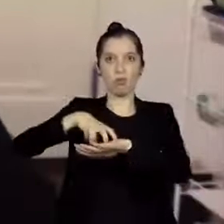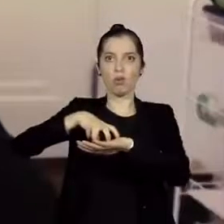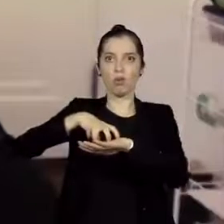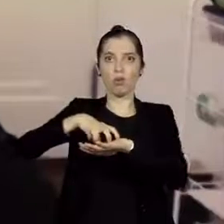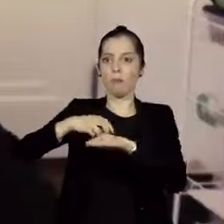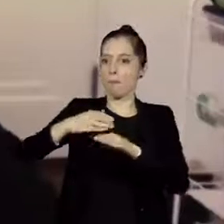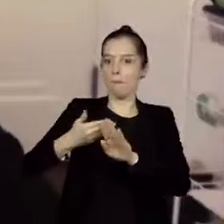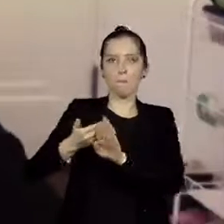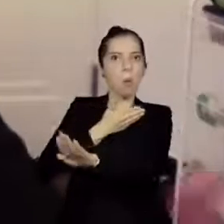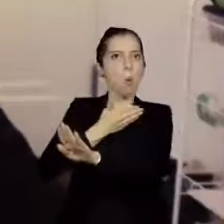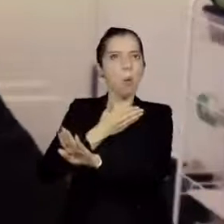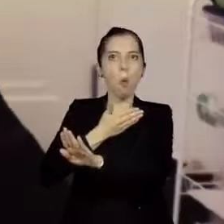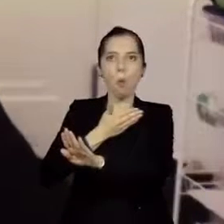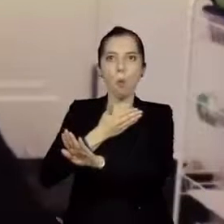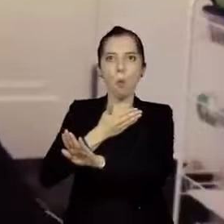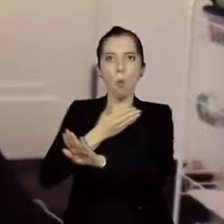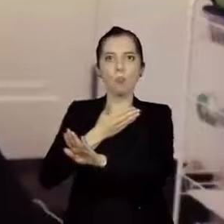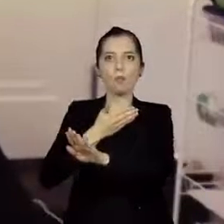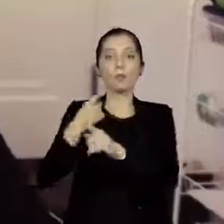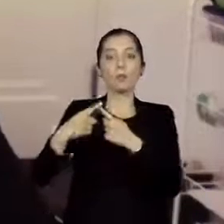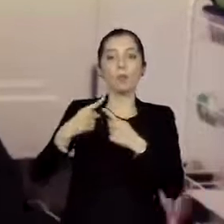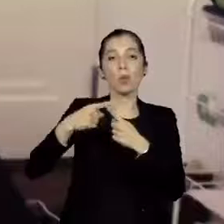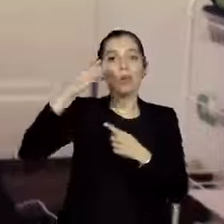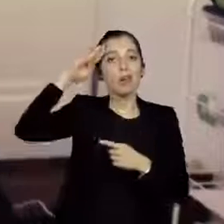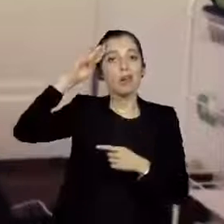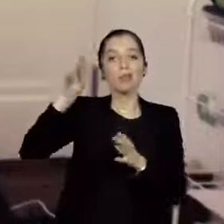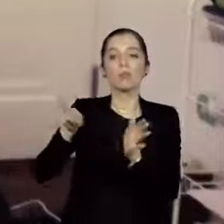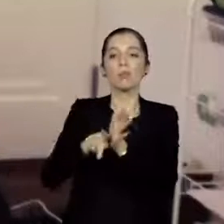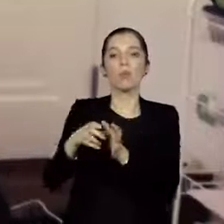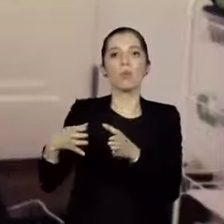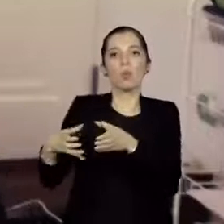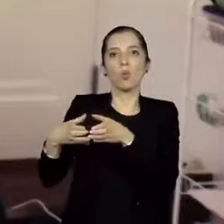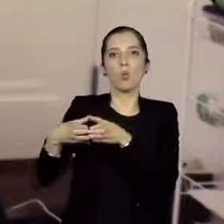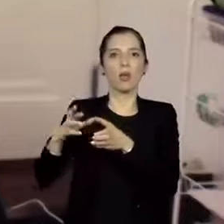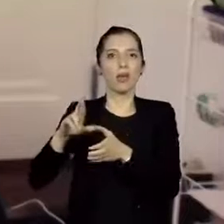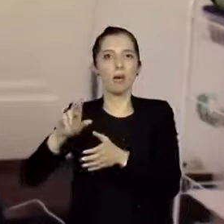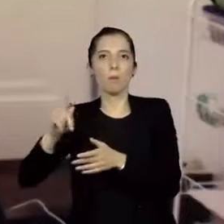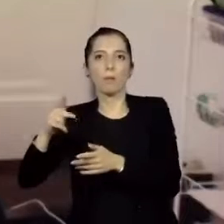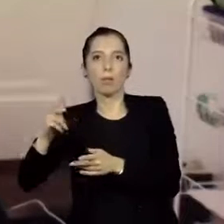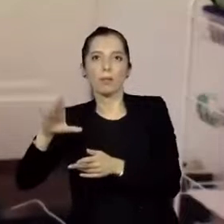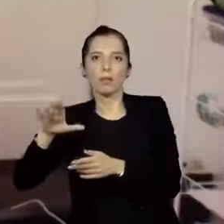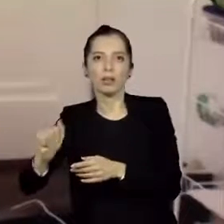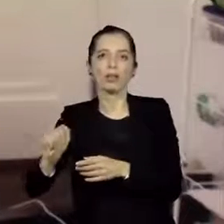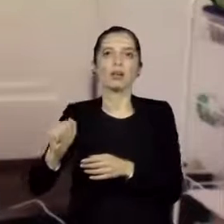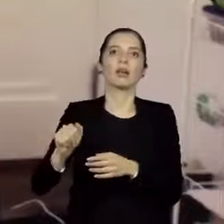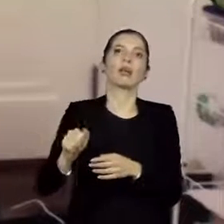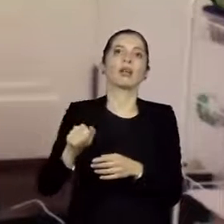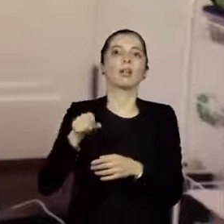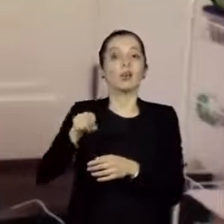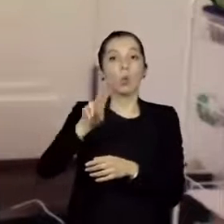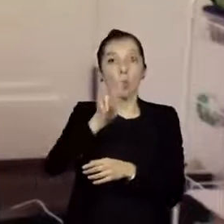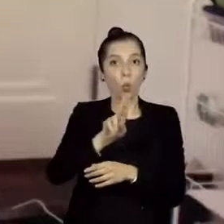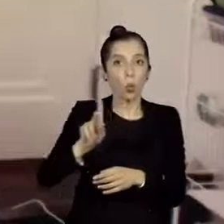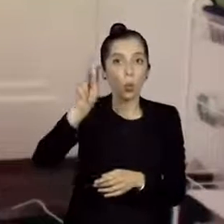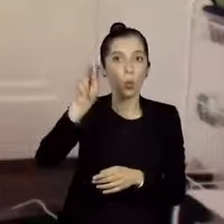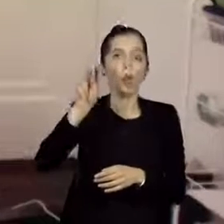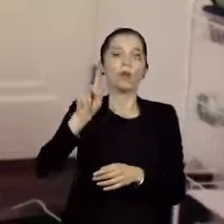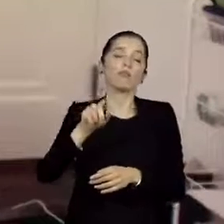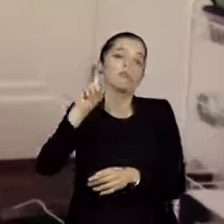was the Republic of Ireland. But the border didn't matter because they were two members of the European Union. So when the United